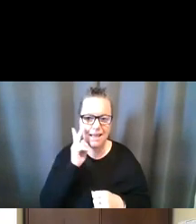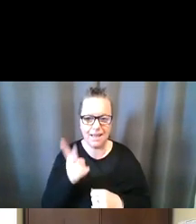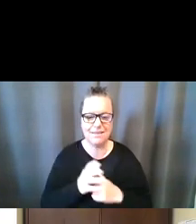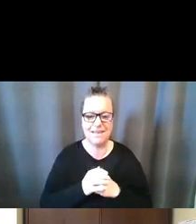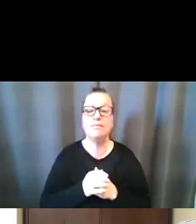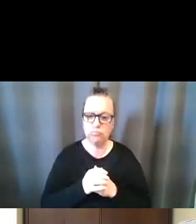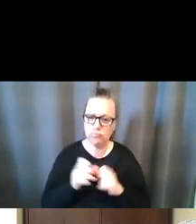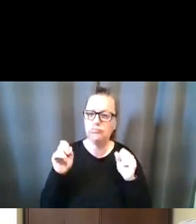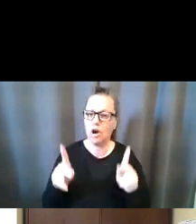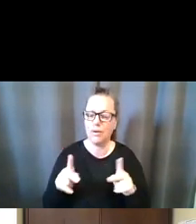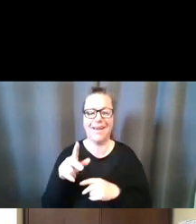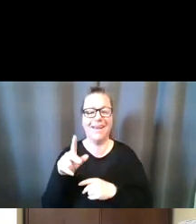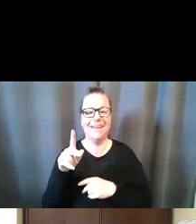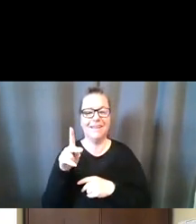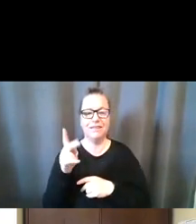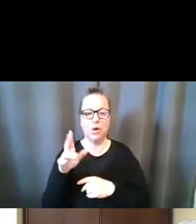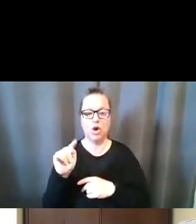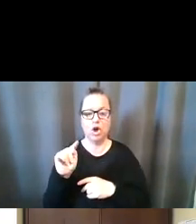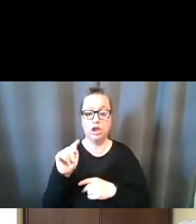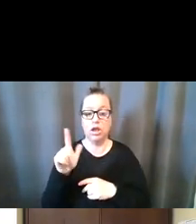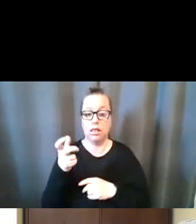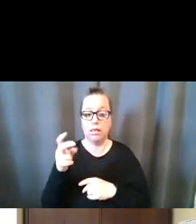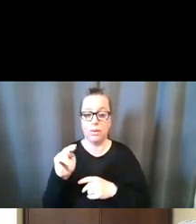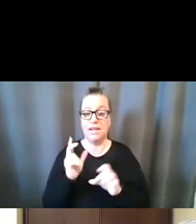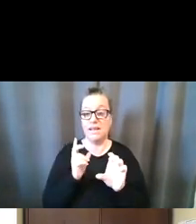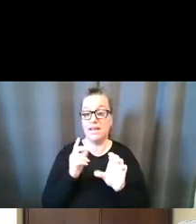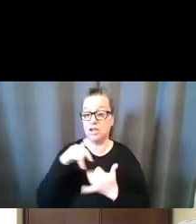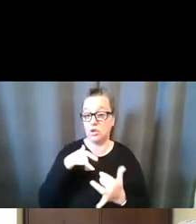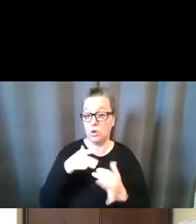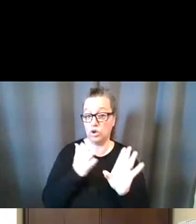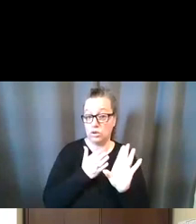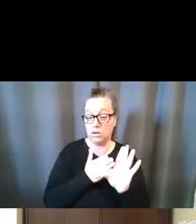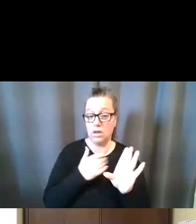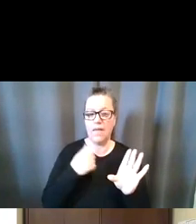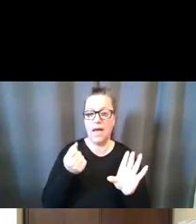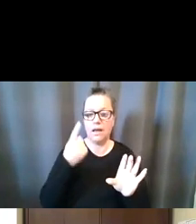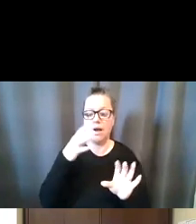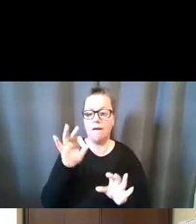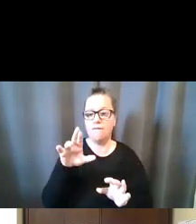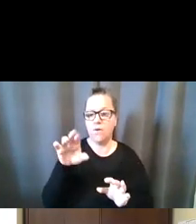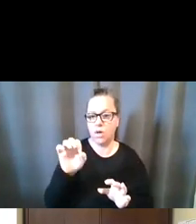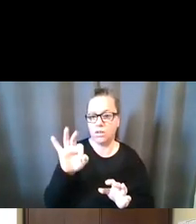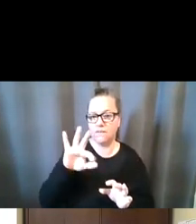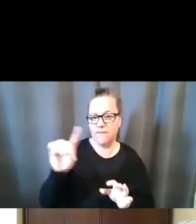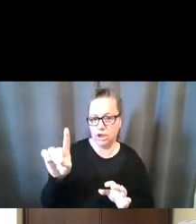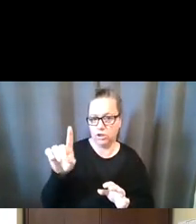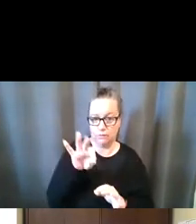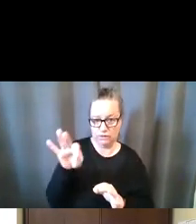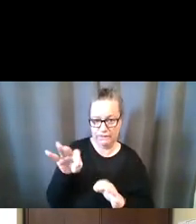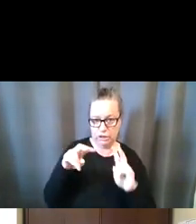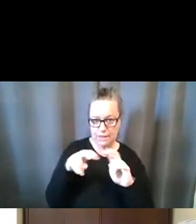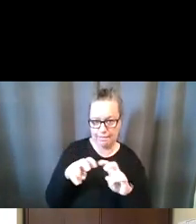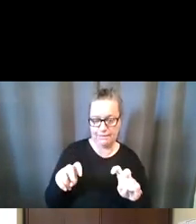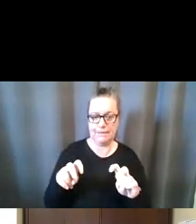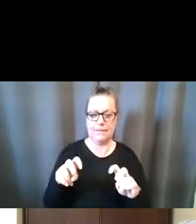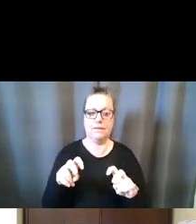All right, so Kurt Lewin, social psychologist, he gave us the notion of force field analysis, that anytime there's a change we're trying to